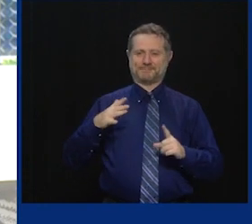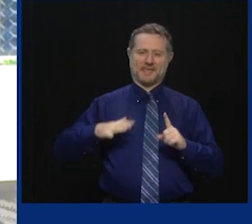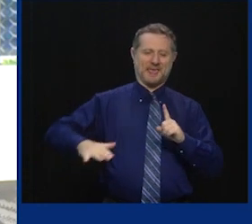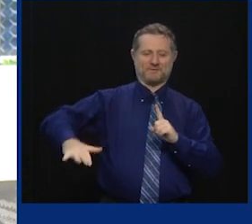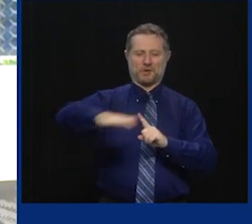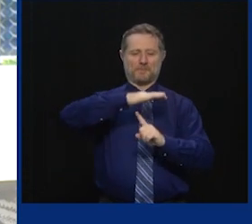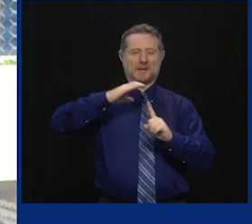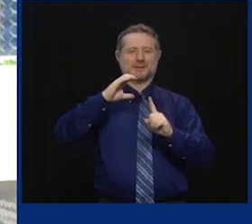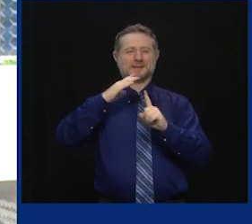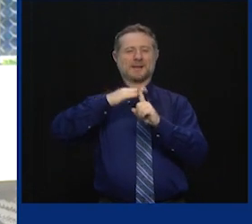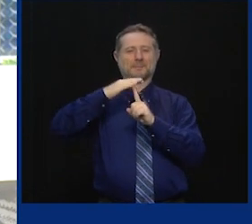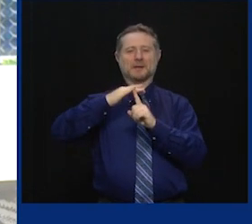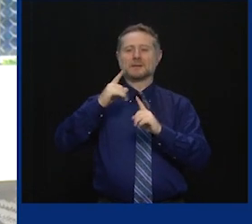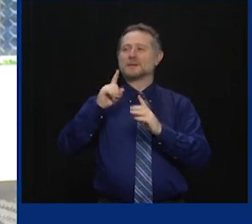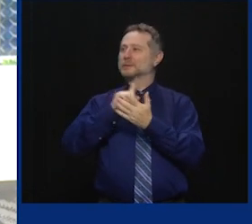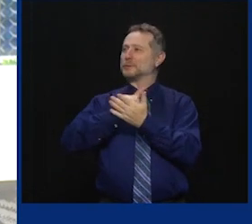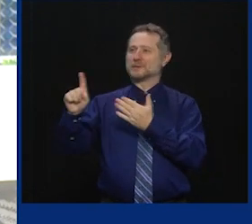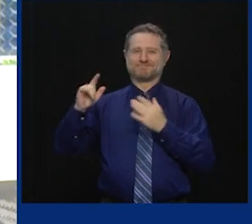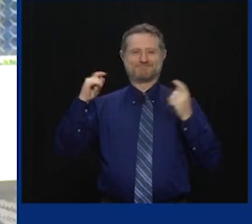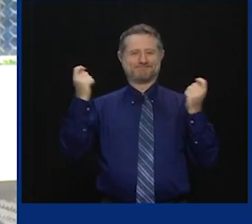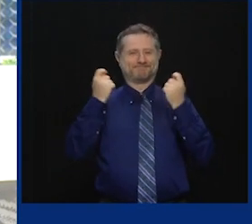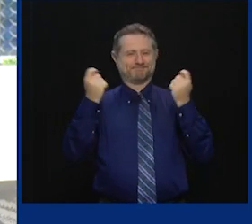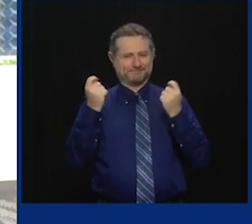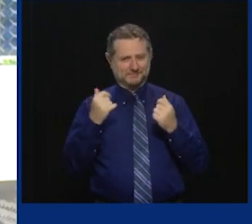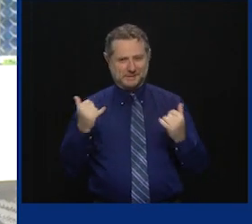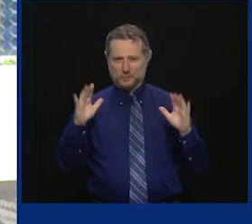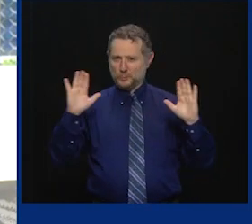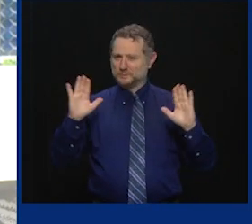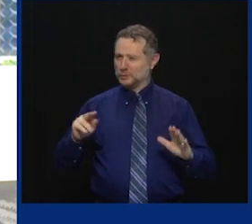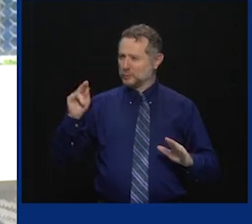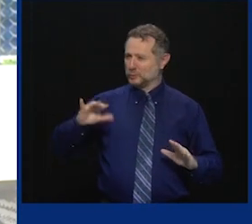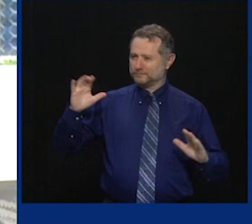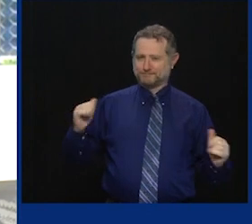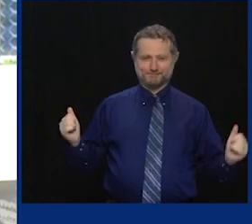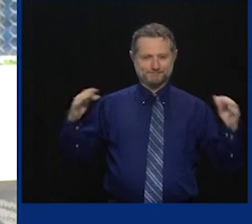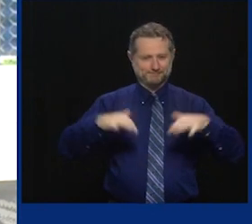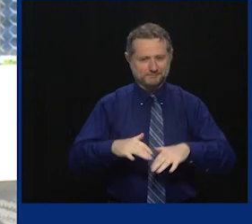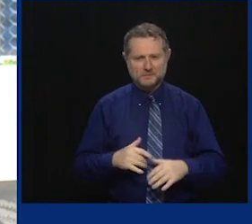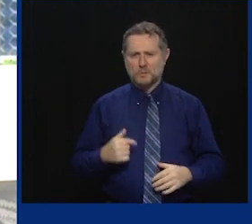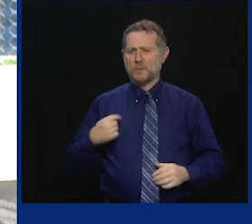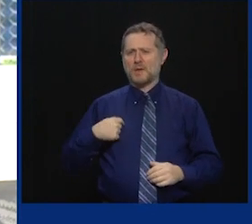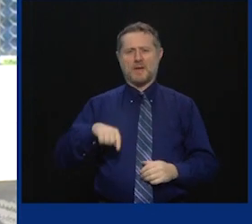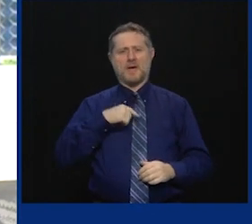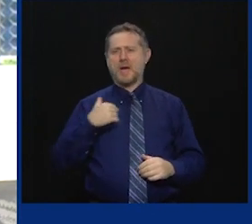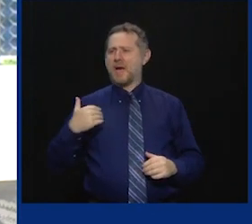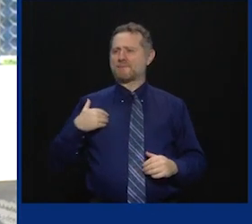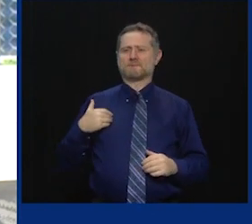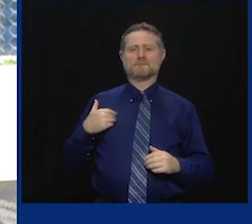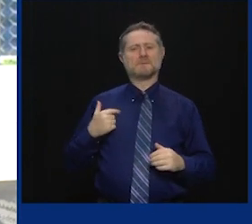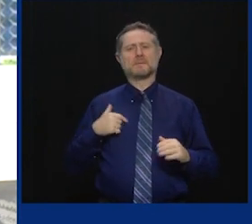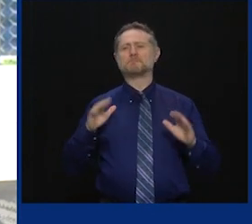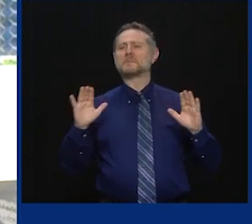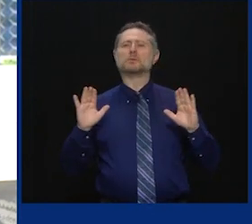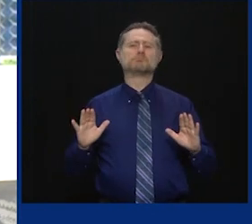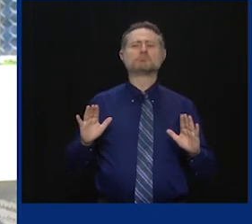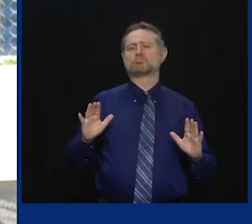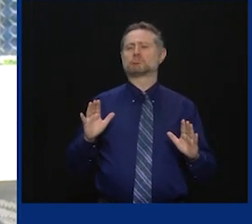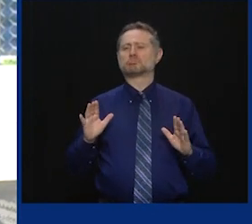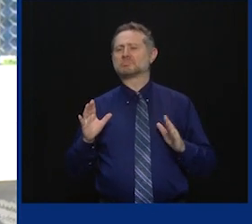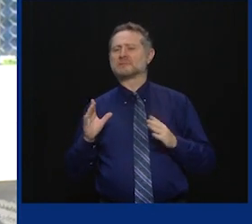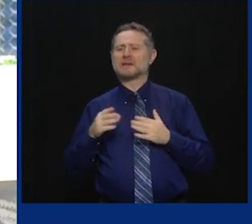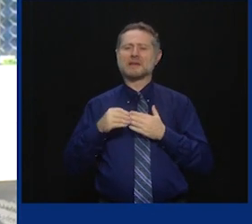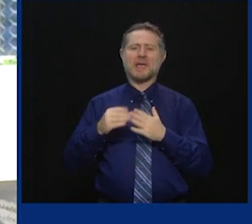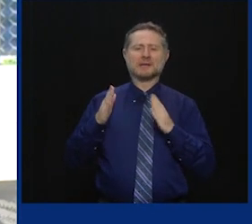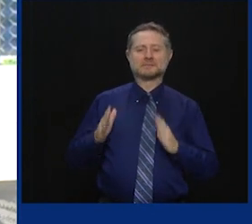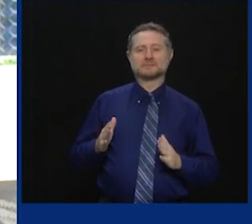great to be doing this here in New York City. We have esteemed guests with us today. Administrator Michael Regan of the